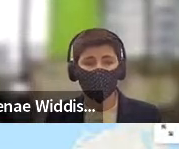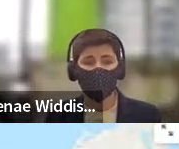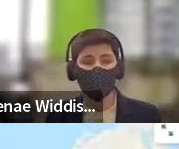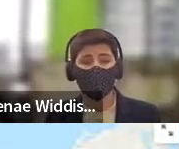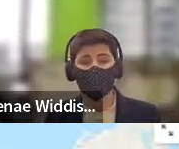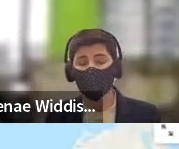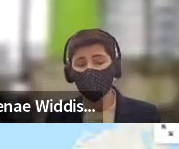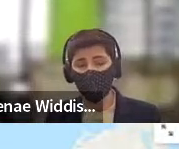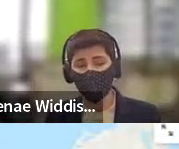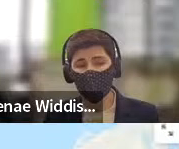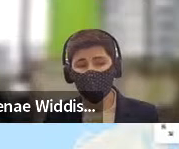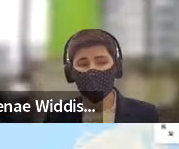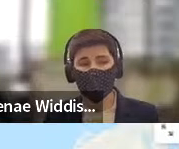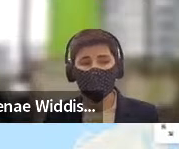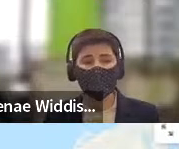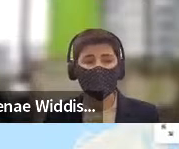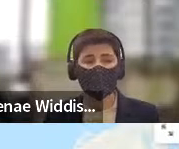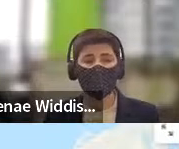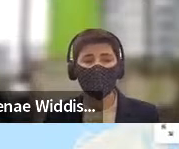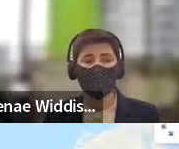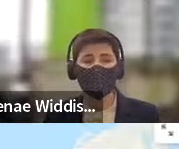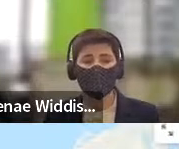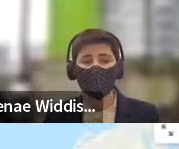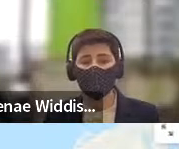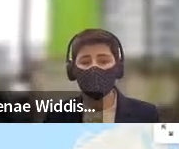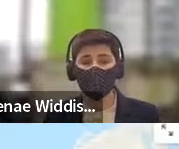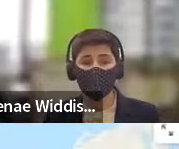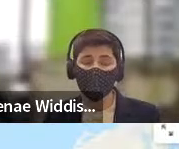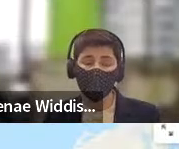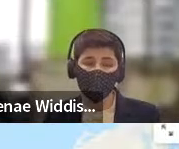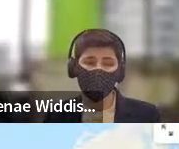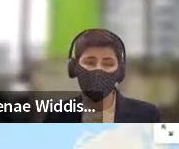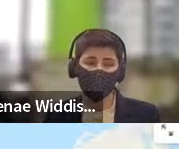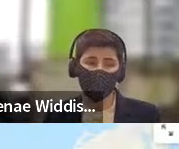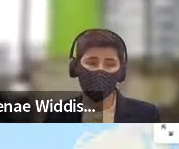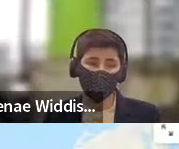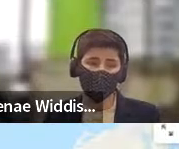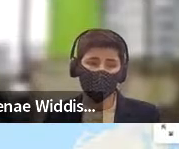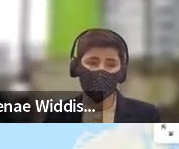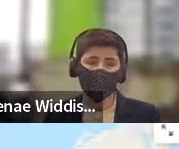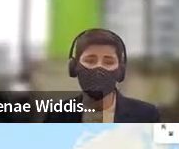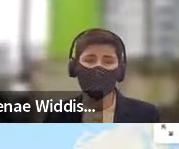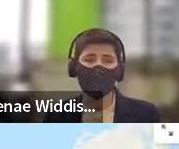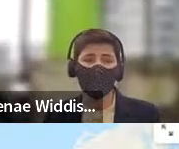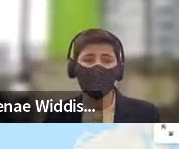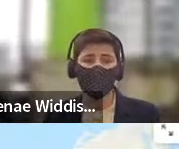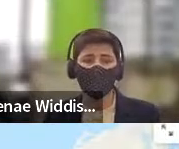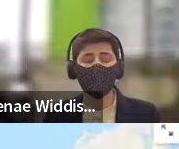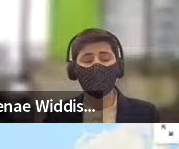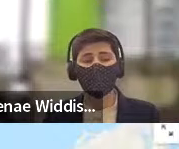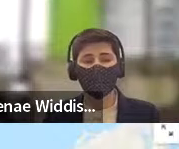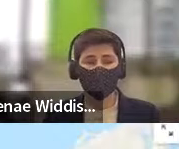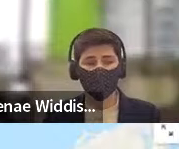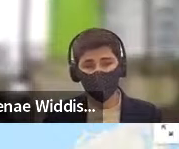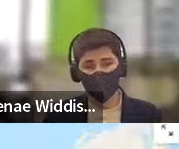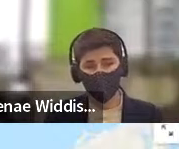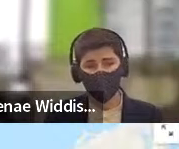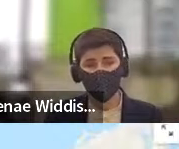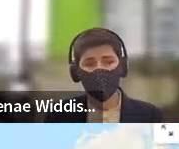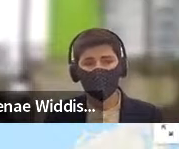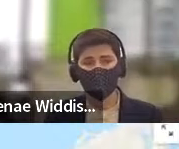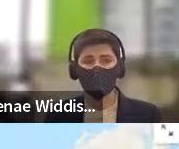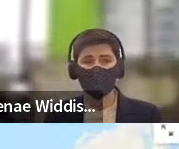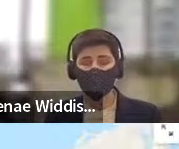restricted or rent stabilized, and housing that has a lot of maintenance deficiencies. So we included these